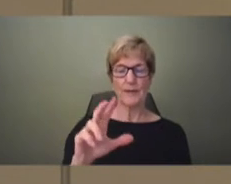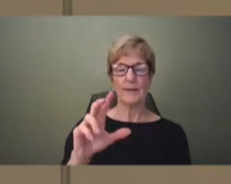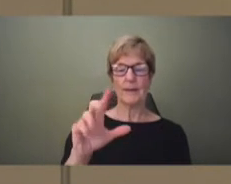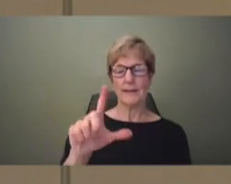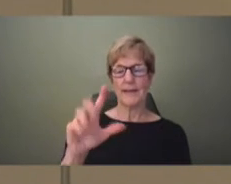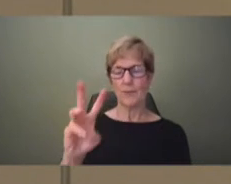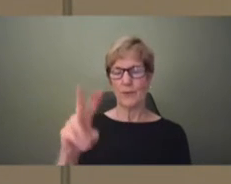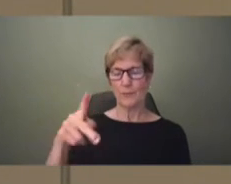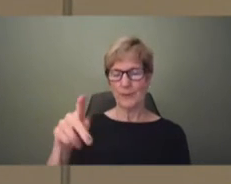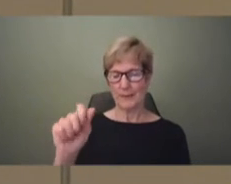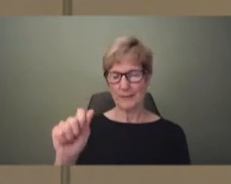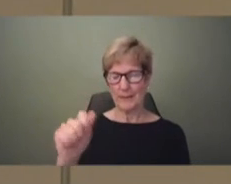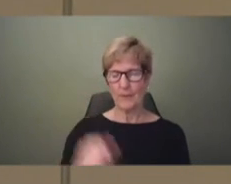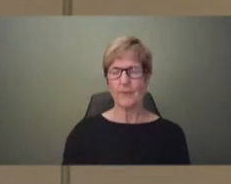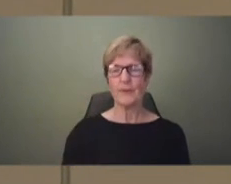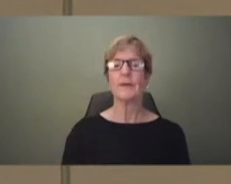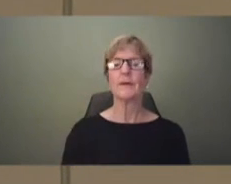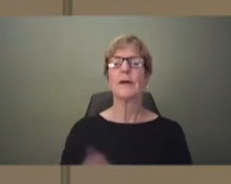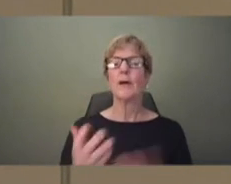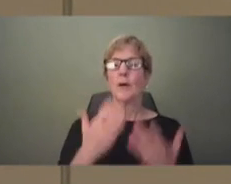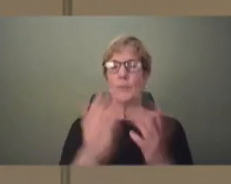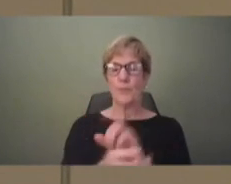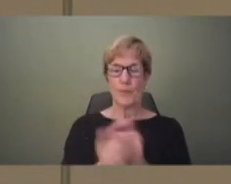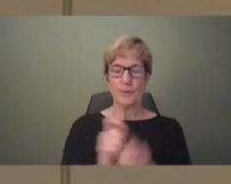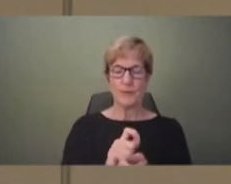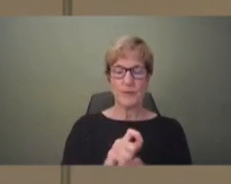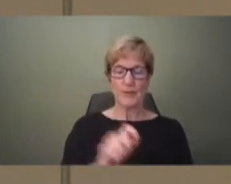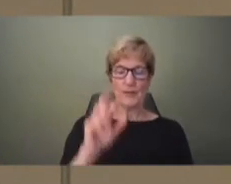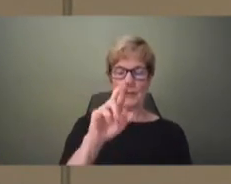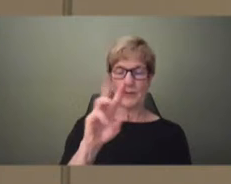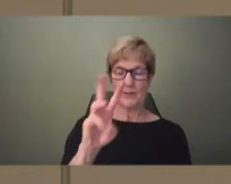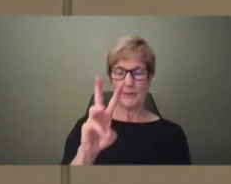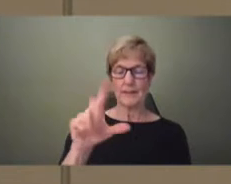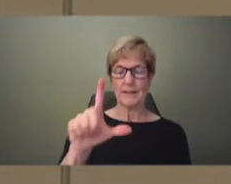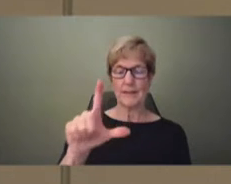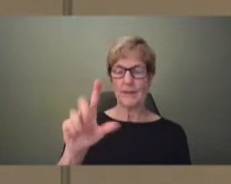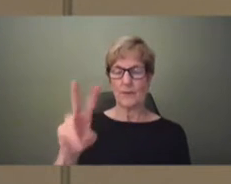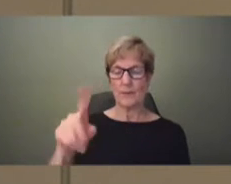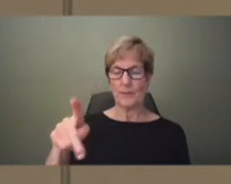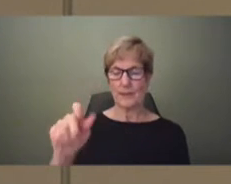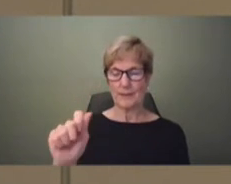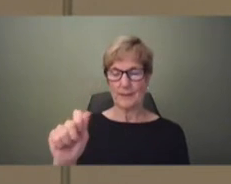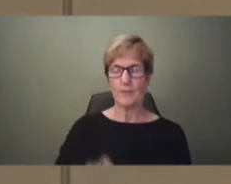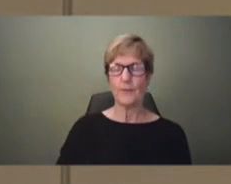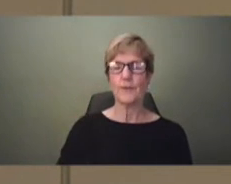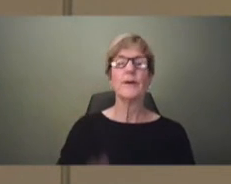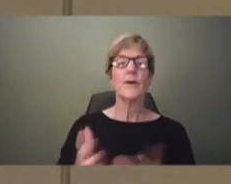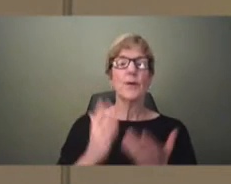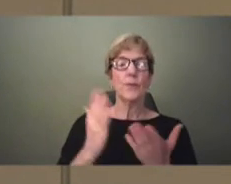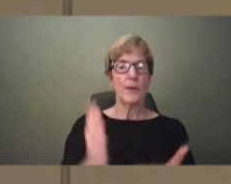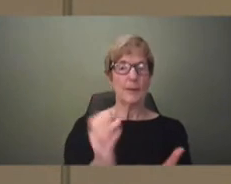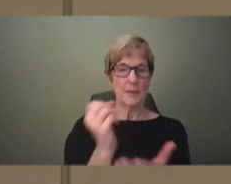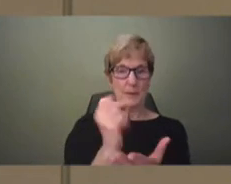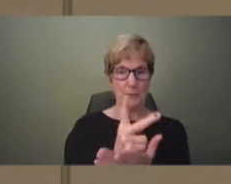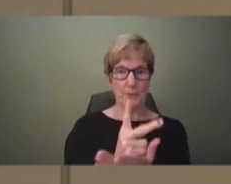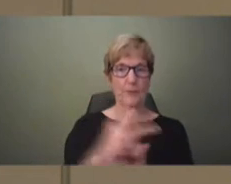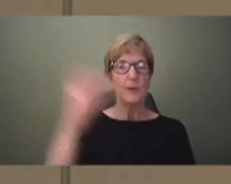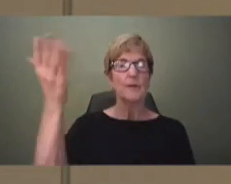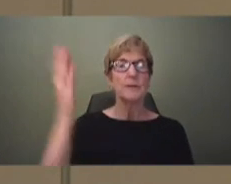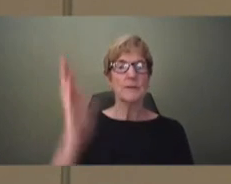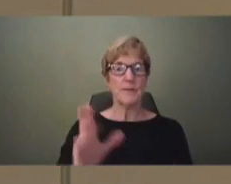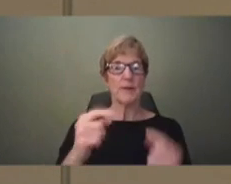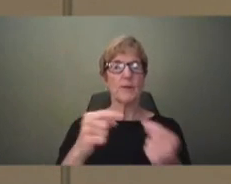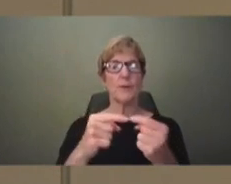protected area propos zoning R6 single family residential Lake Wy protected area staff recommends approval we do have speakers um